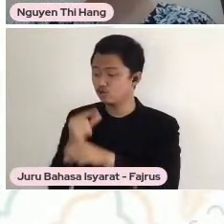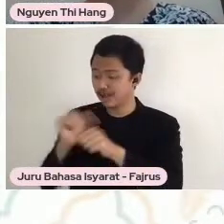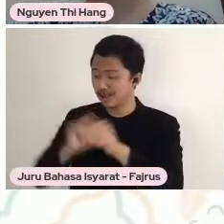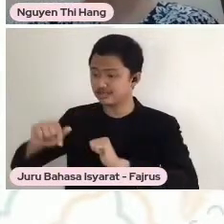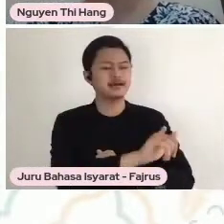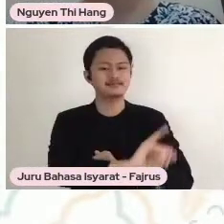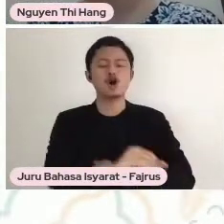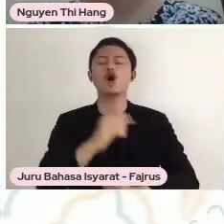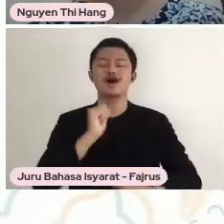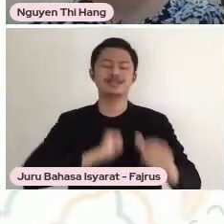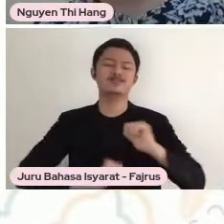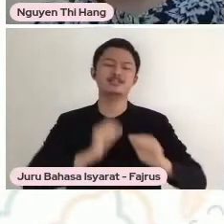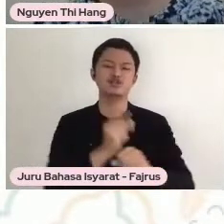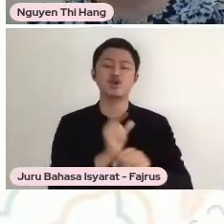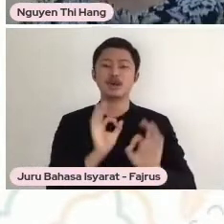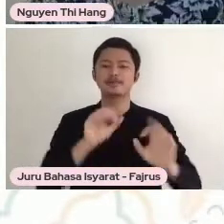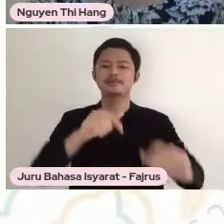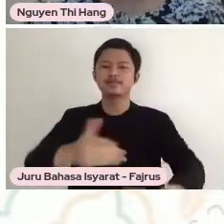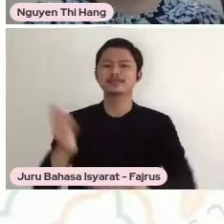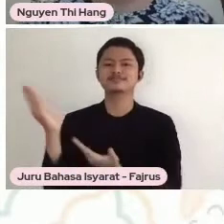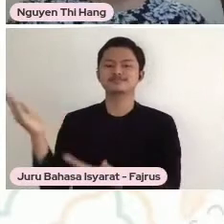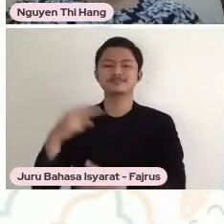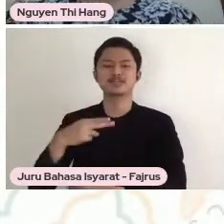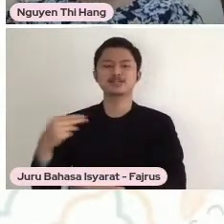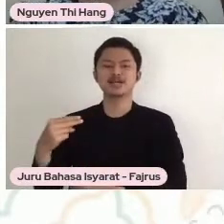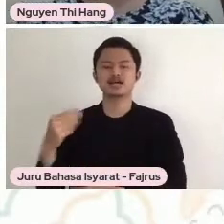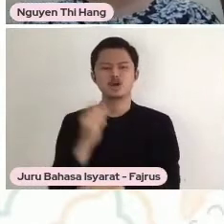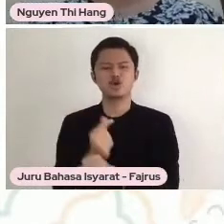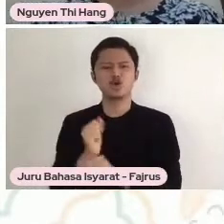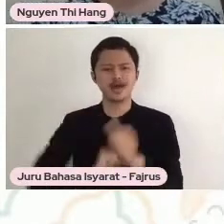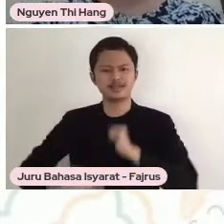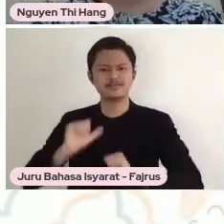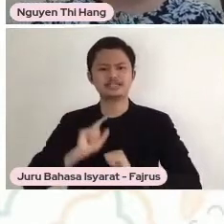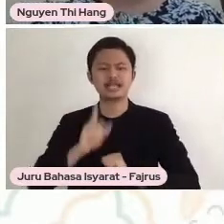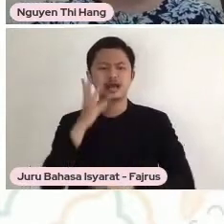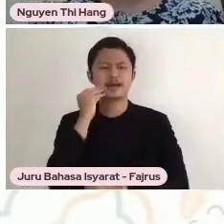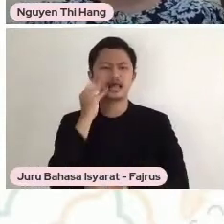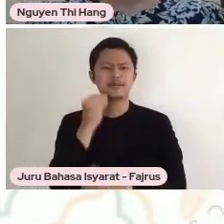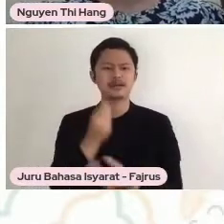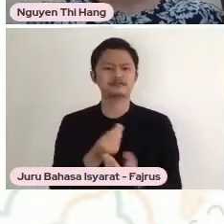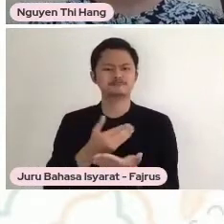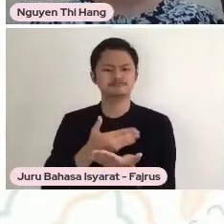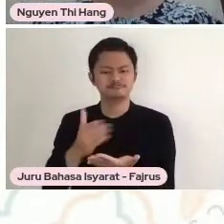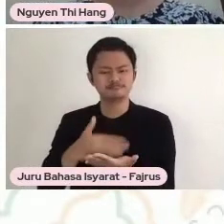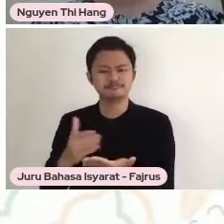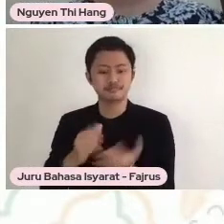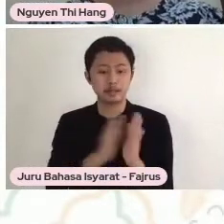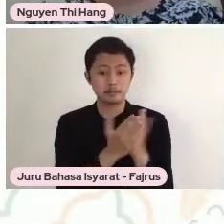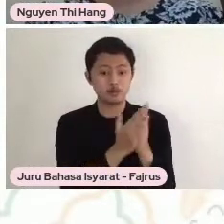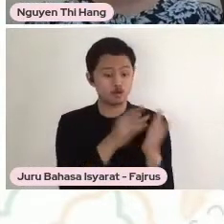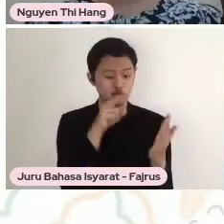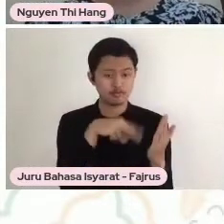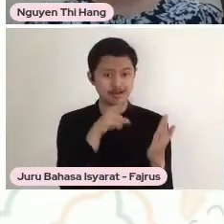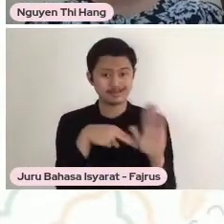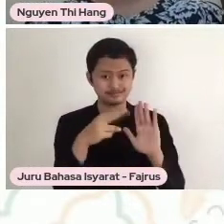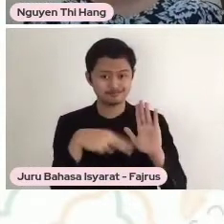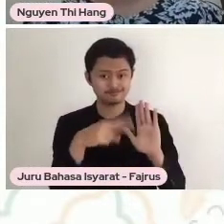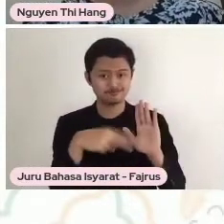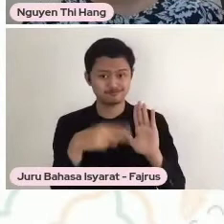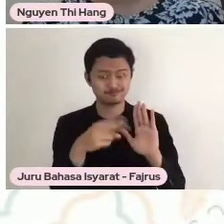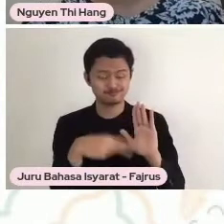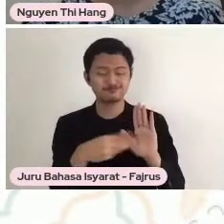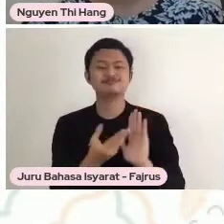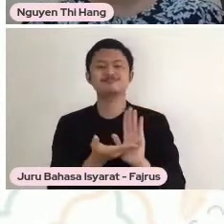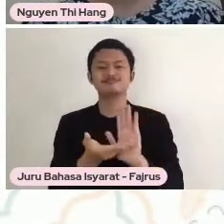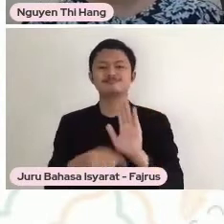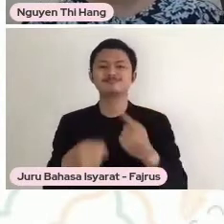Okay. Jadi di sini juga ada aktivitas guru ya, berbagi pengalaman setelah mereka membaca buku. Okay. So